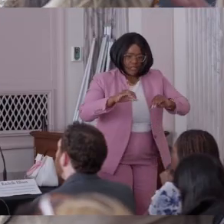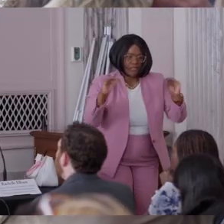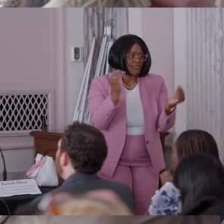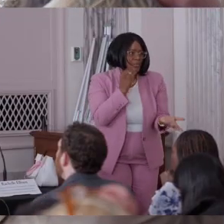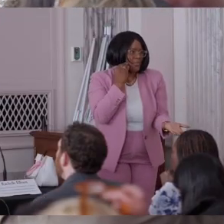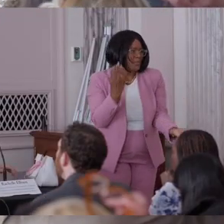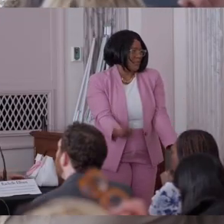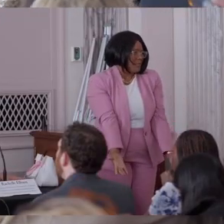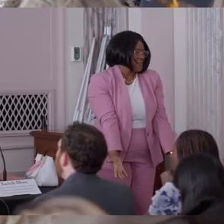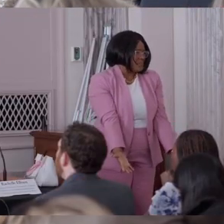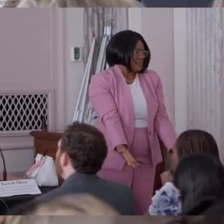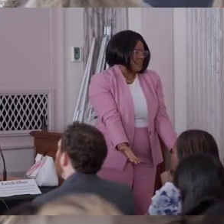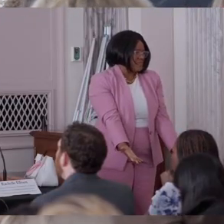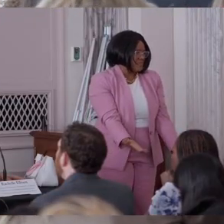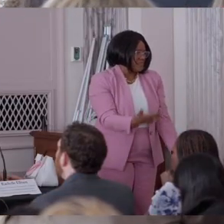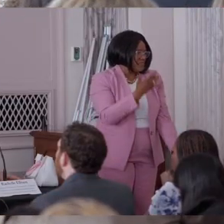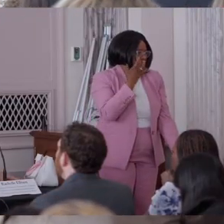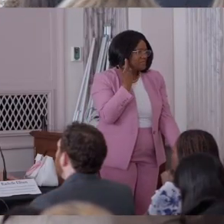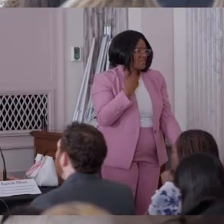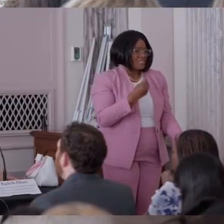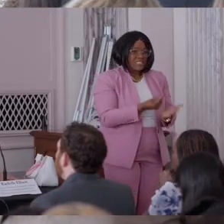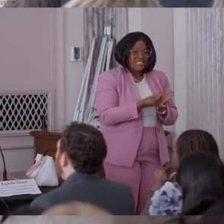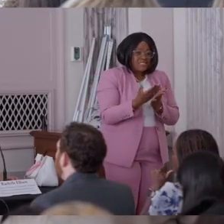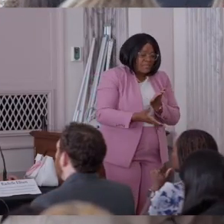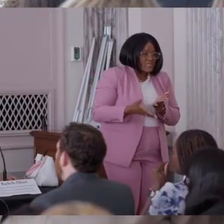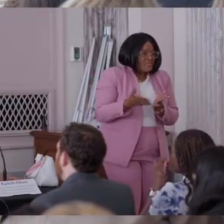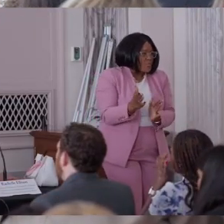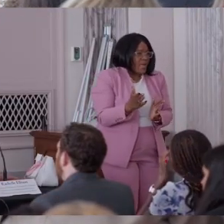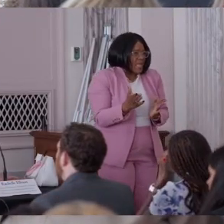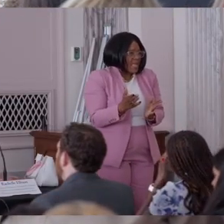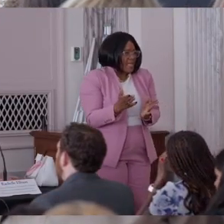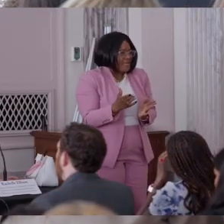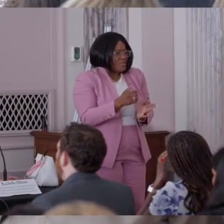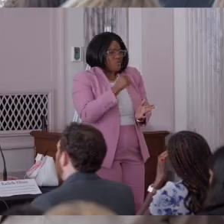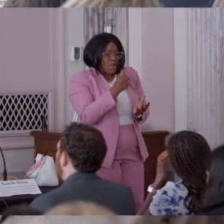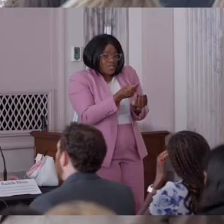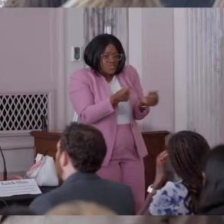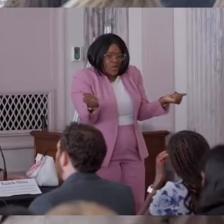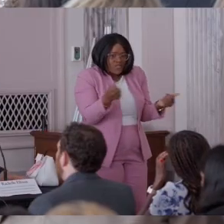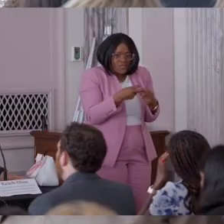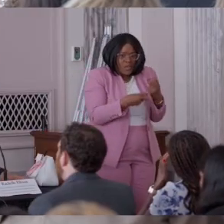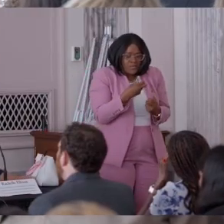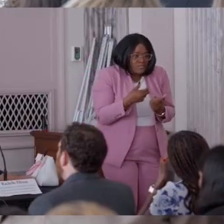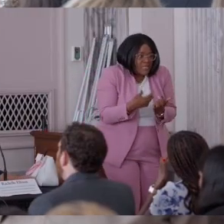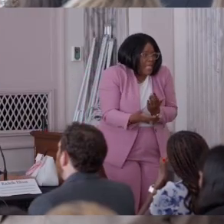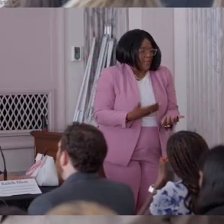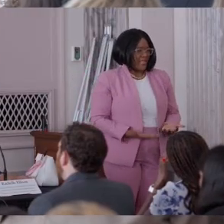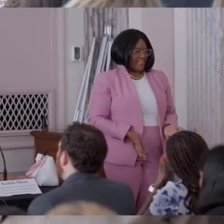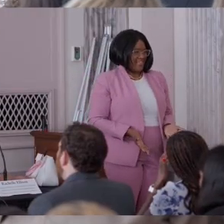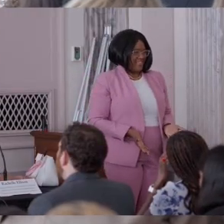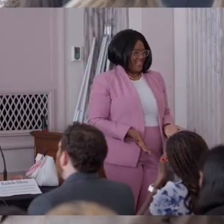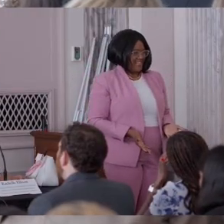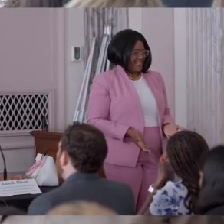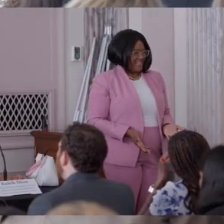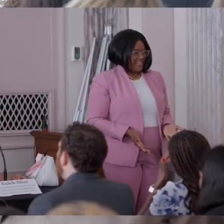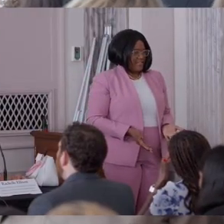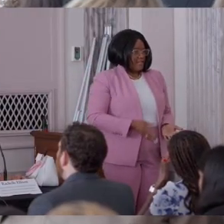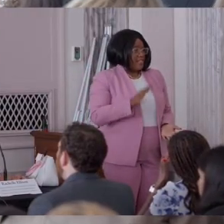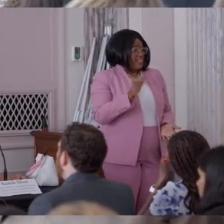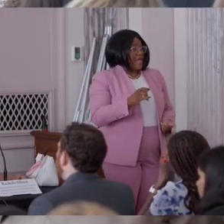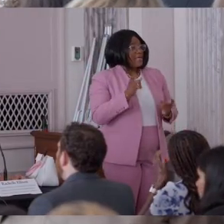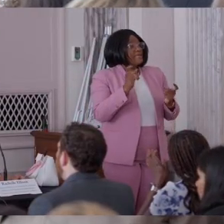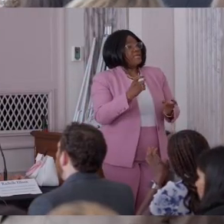homeless. So it's a expensive way not to solve homelessness. It does give